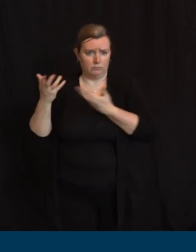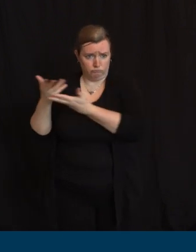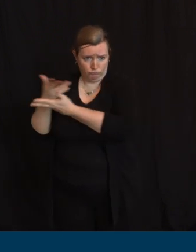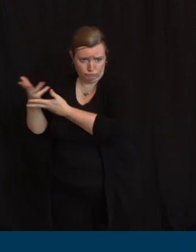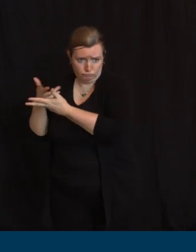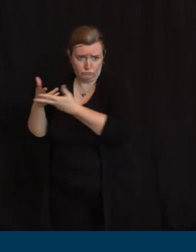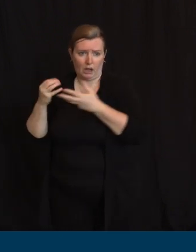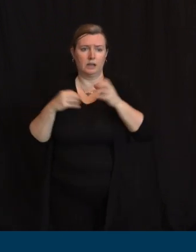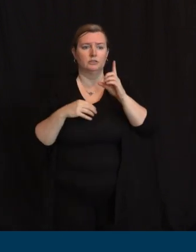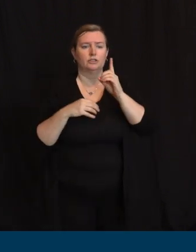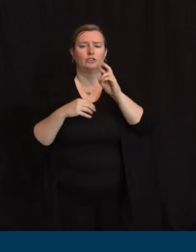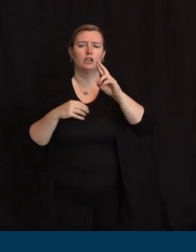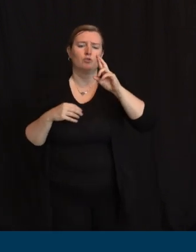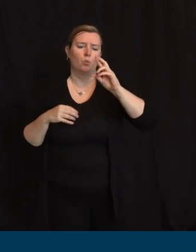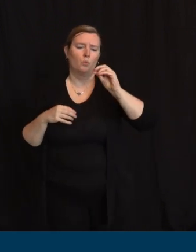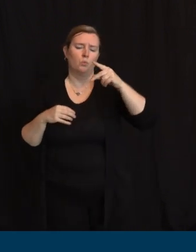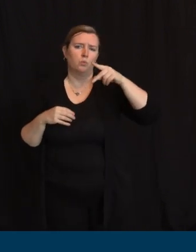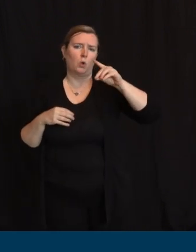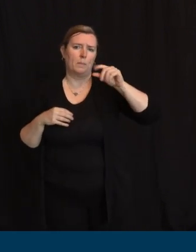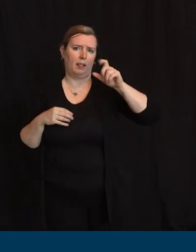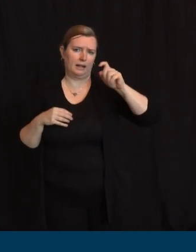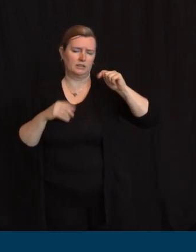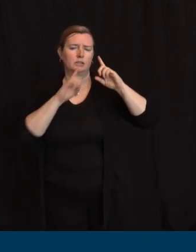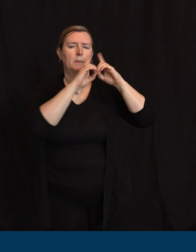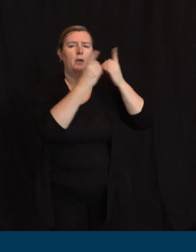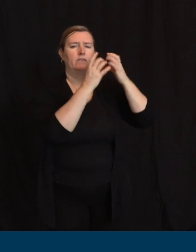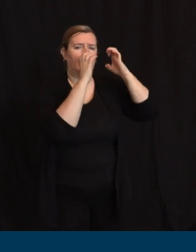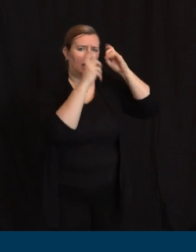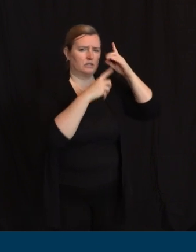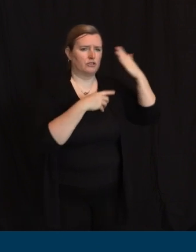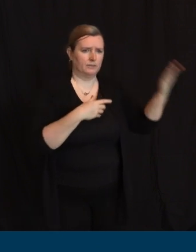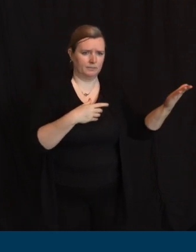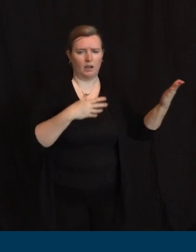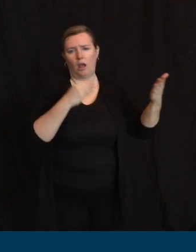in the Department of Education, among other key stakeholders.